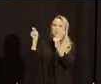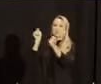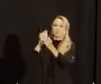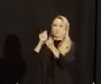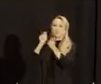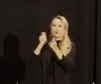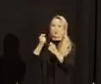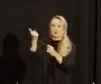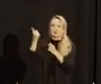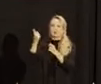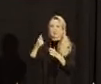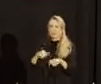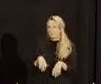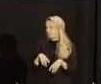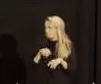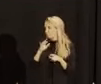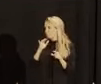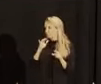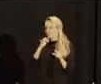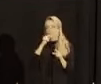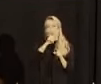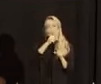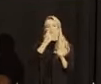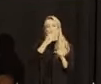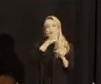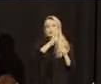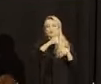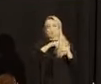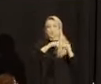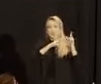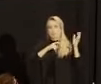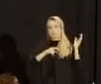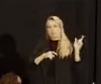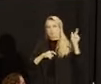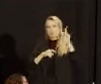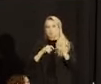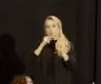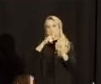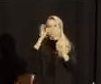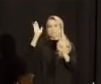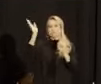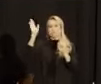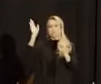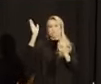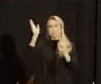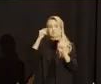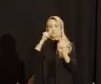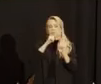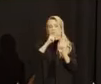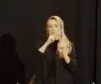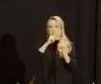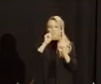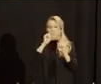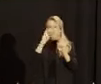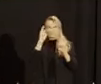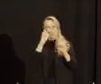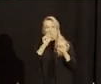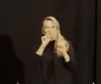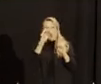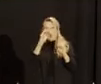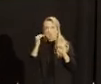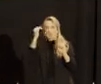who's presented here at this conference. She was the first adult woman I knew with cerebral palsy who had